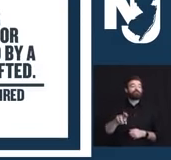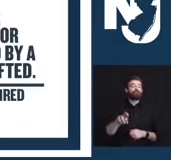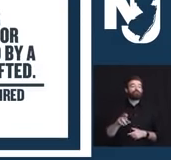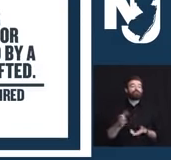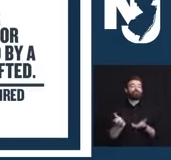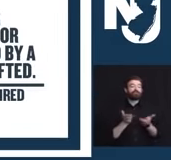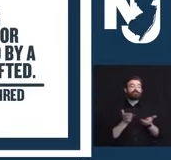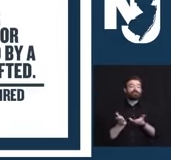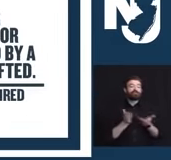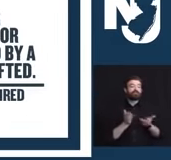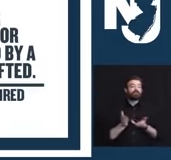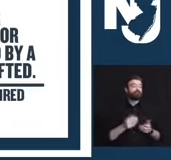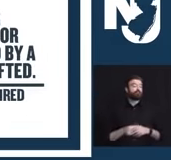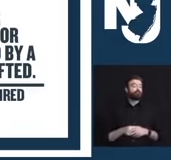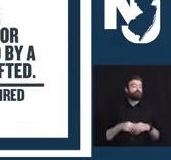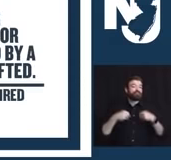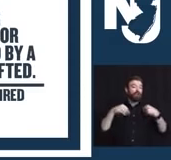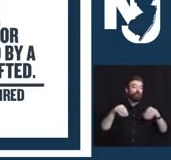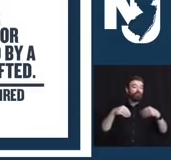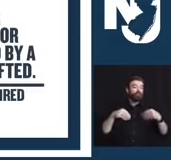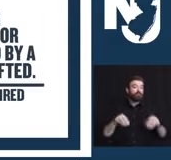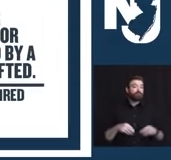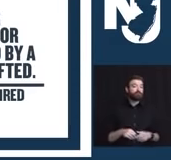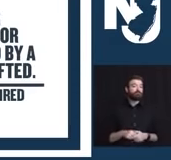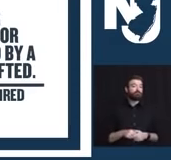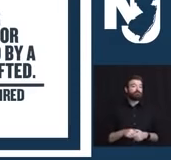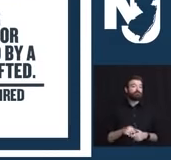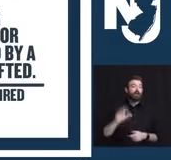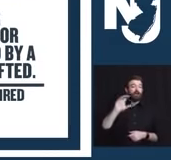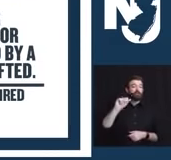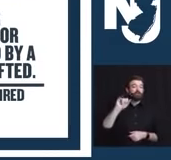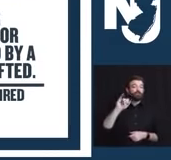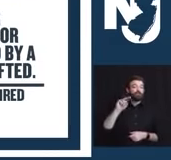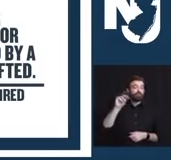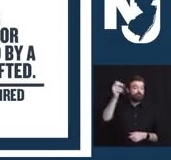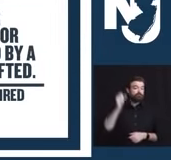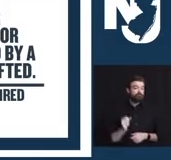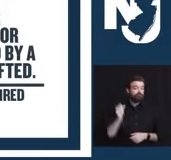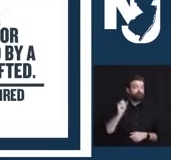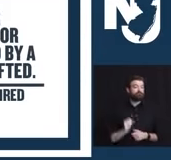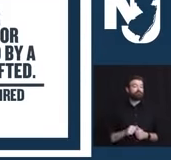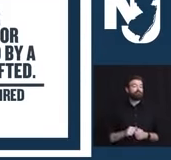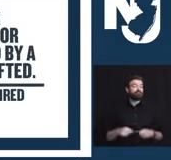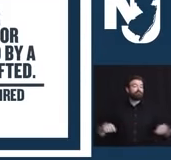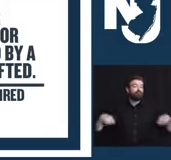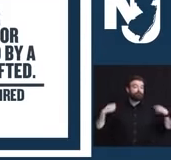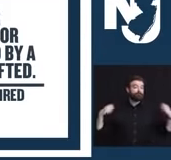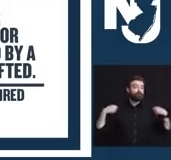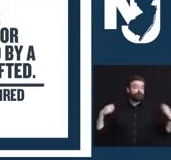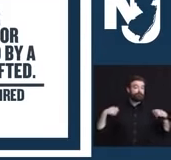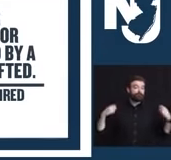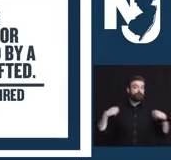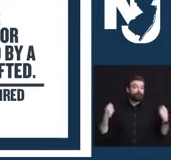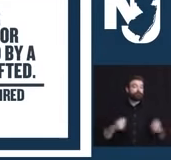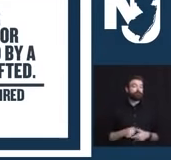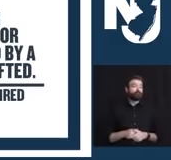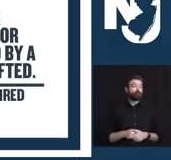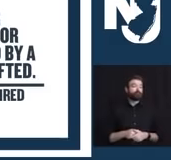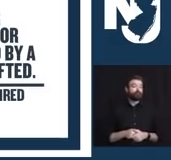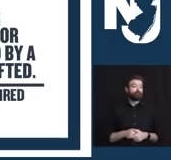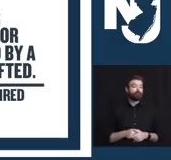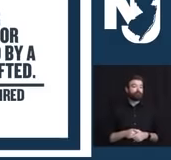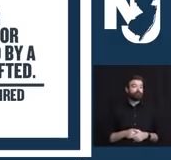establishments, casinos, gyms and fitness clubs, personal care businesses, indoor and outdoor amusement